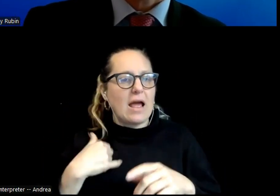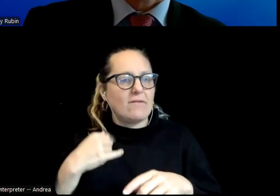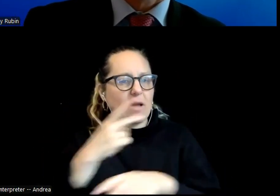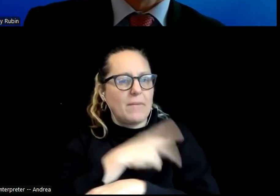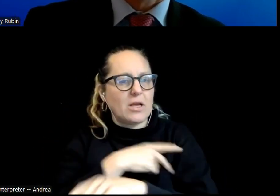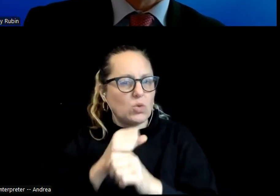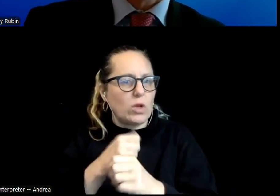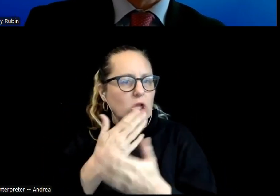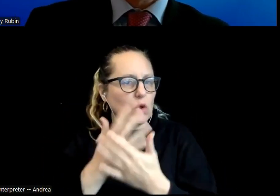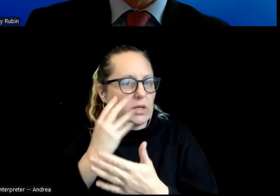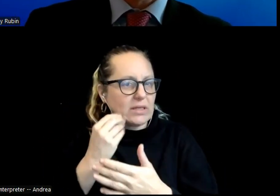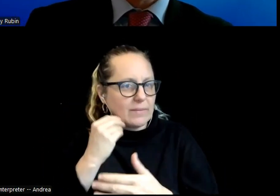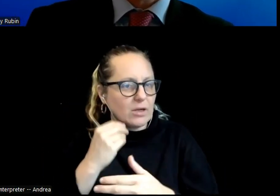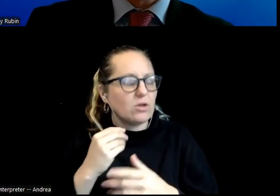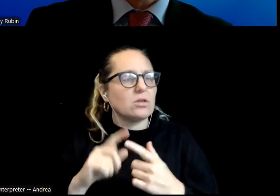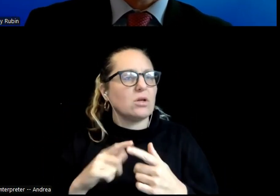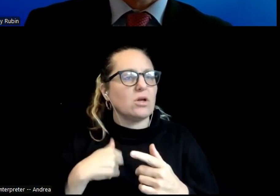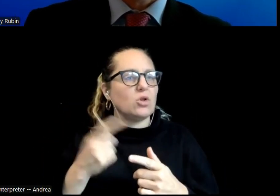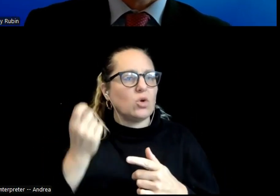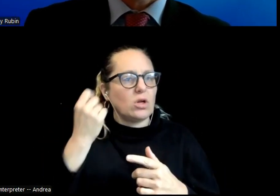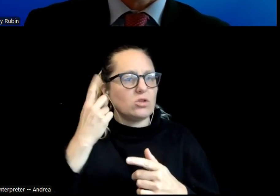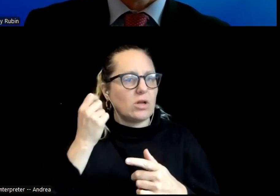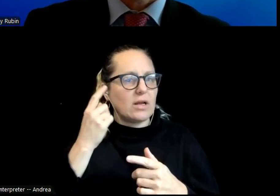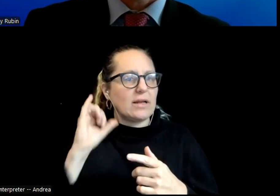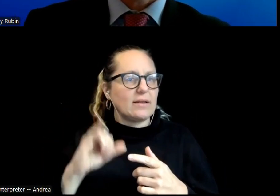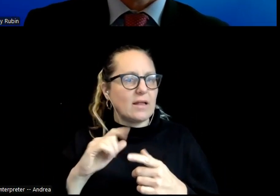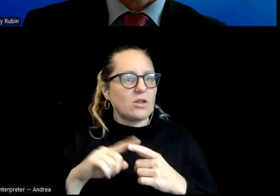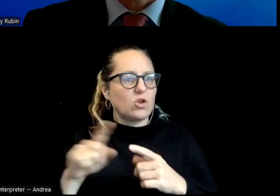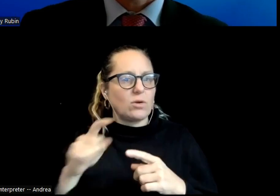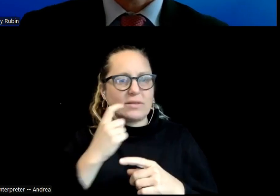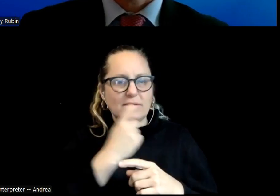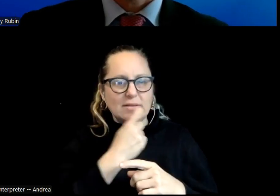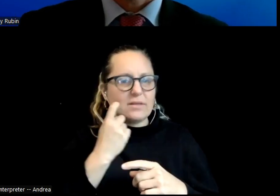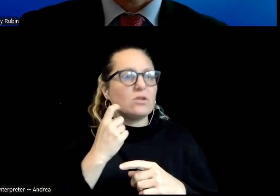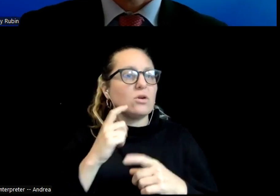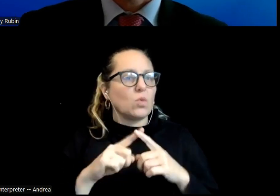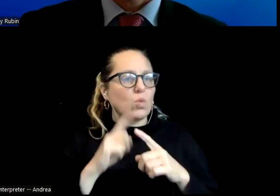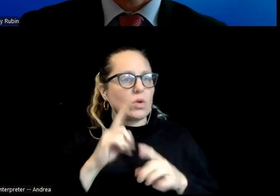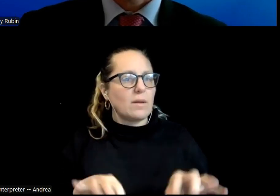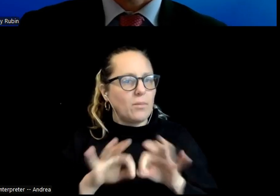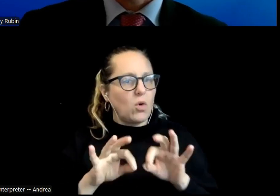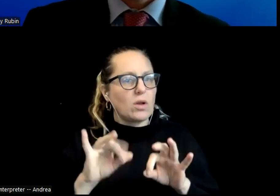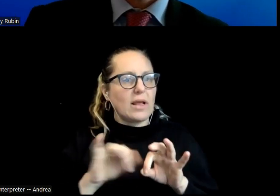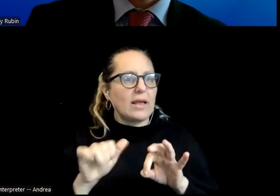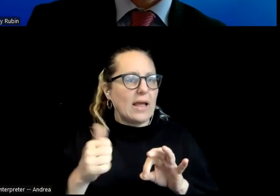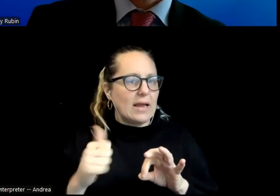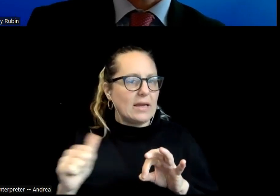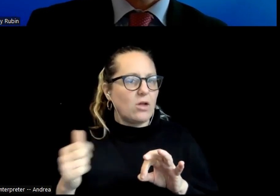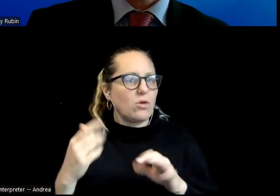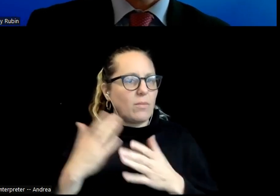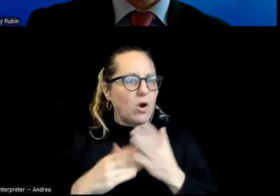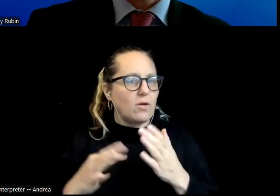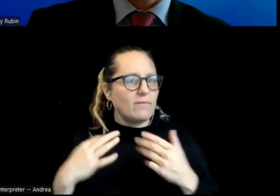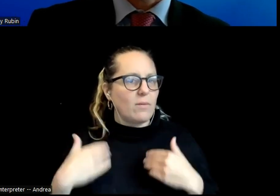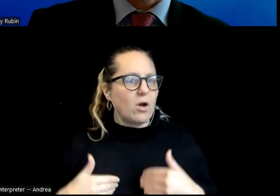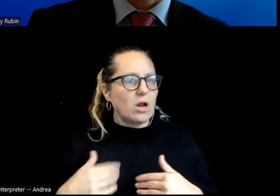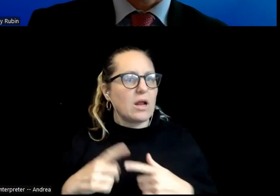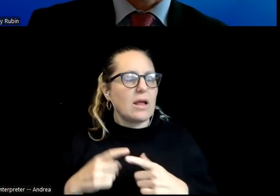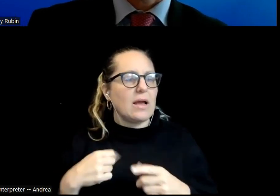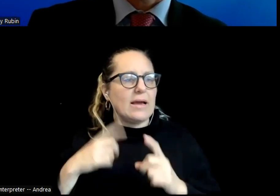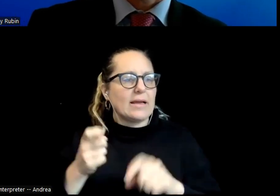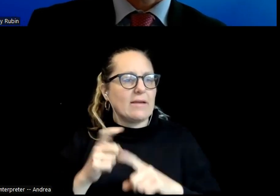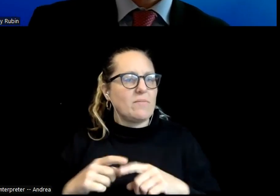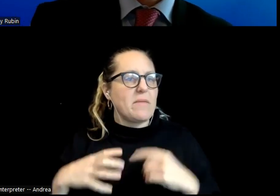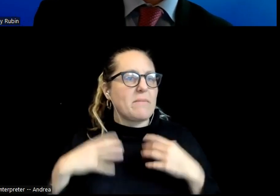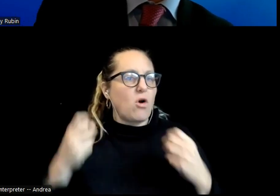a good experience, they're understanding that their teeth are as important as any other part of their body, and giving them the